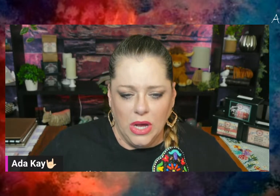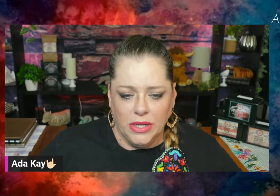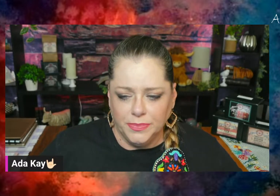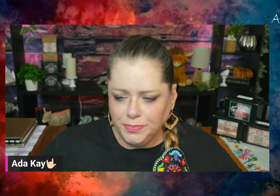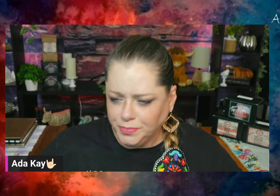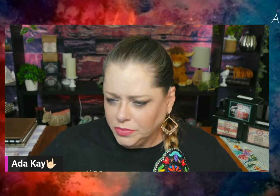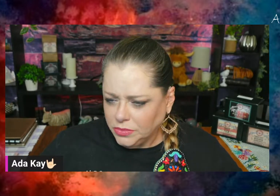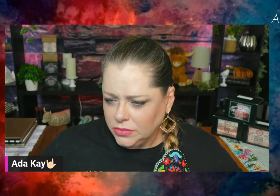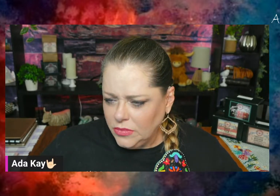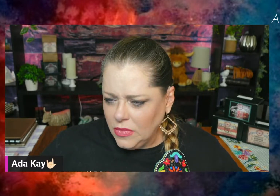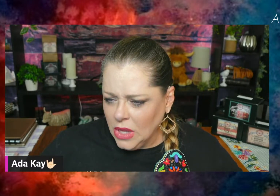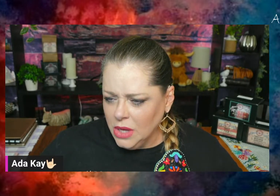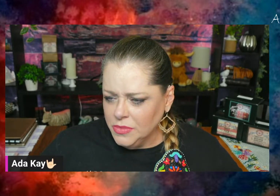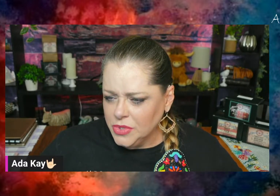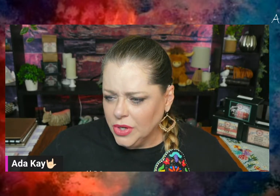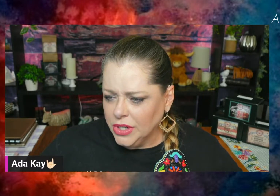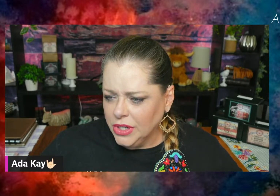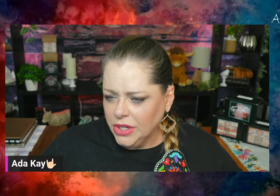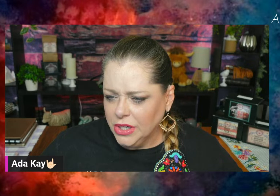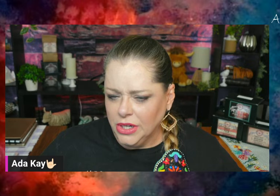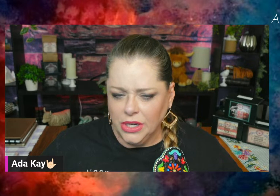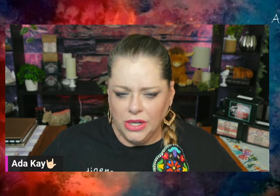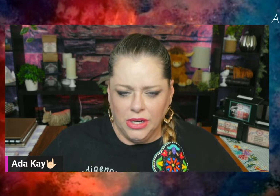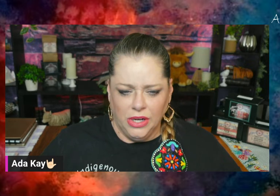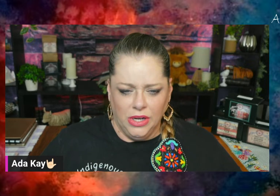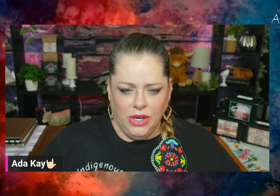So, I'm sorry.